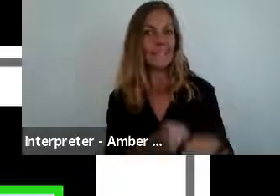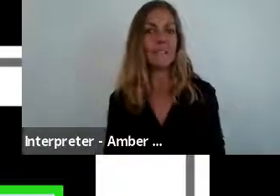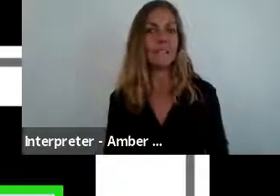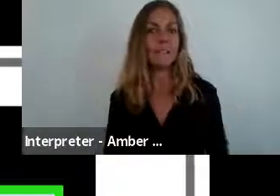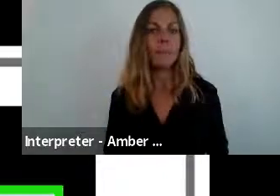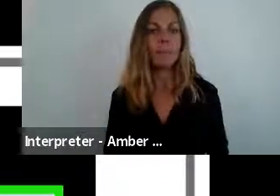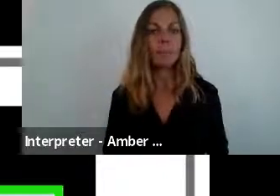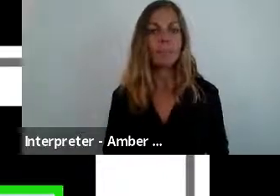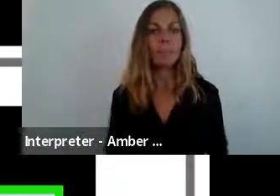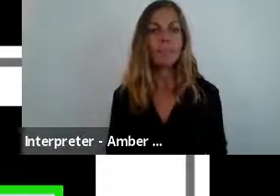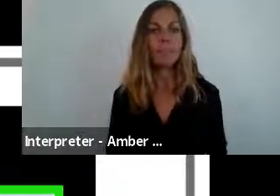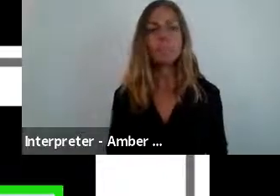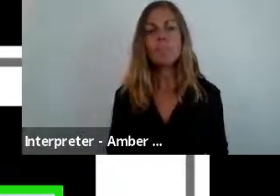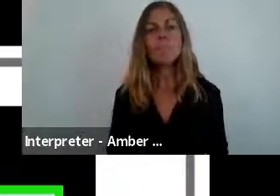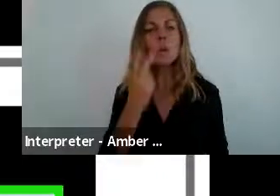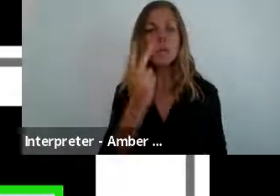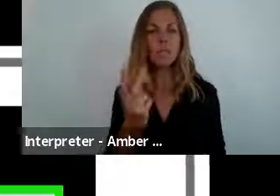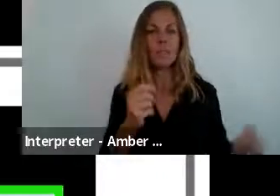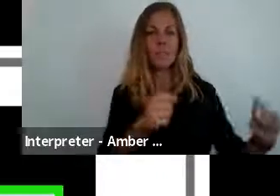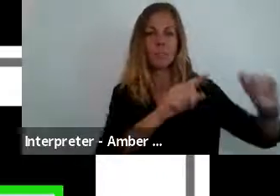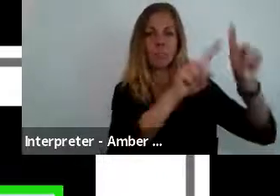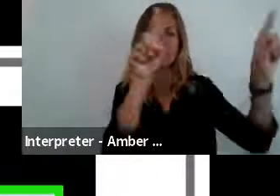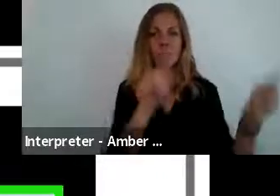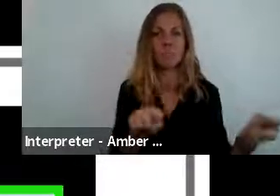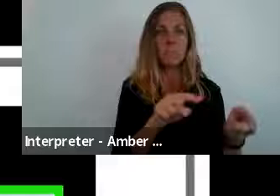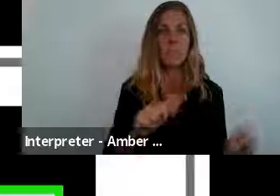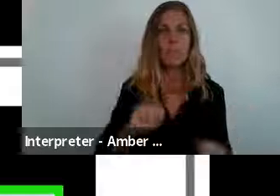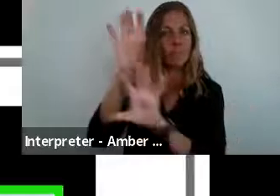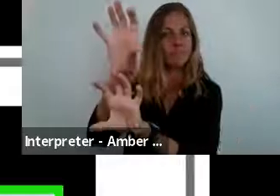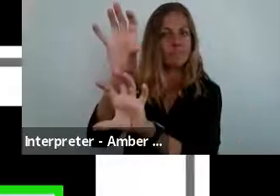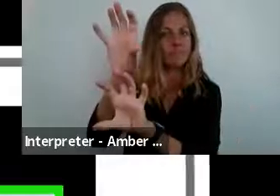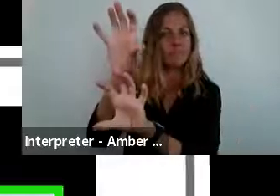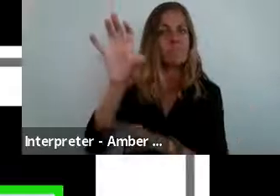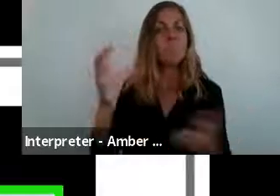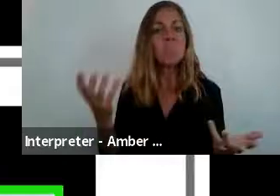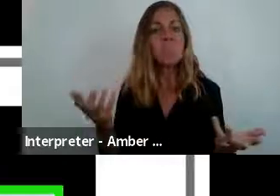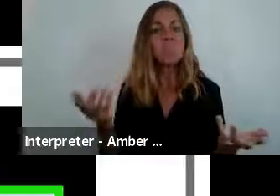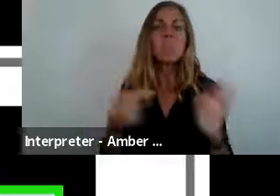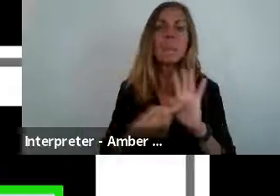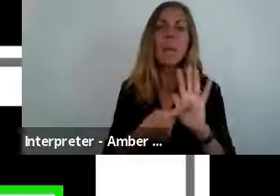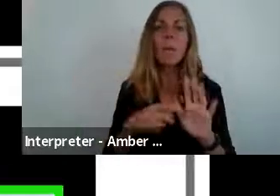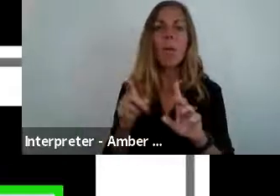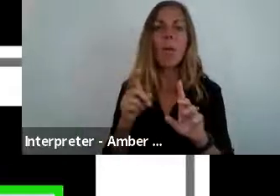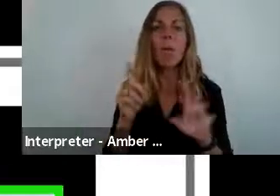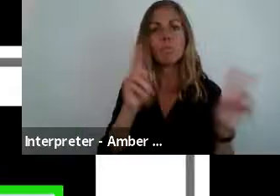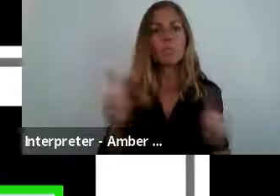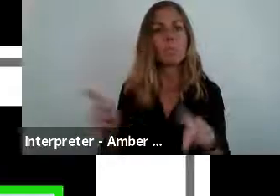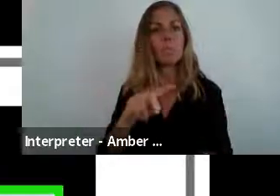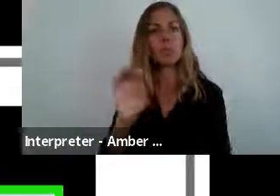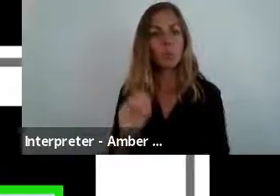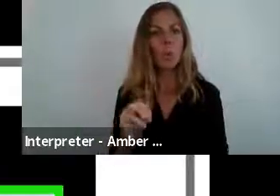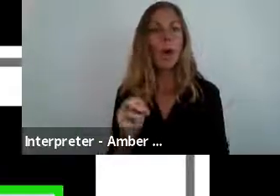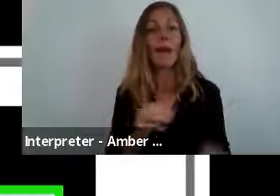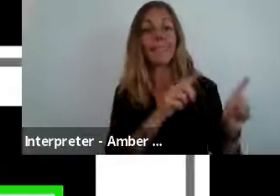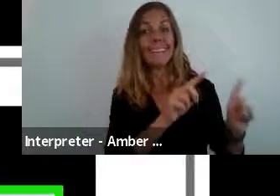the screen right now is kind of an example of what a Zoom screen might look like with a performance, what I'm calling